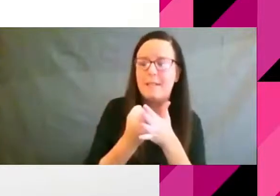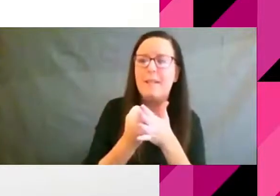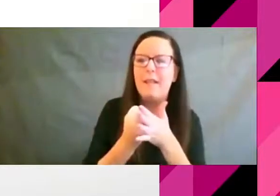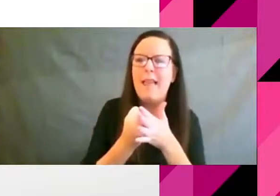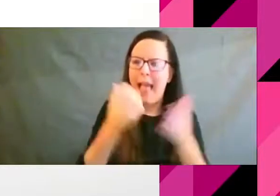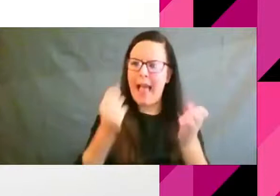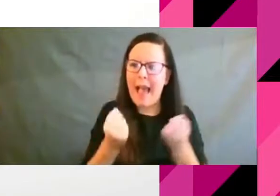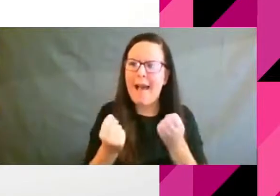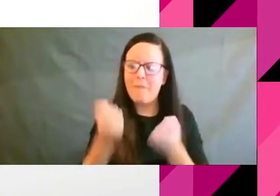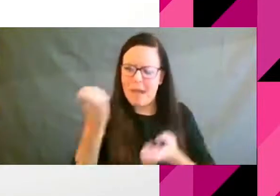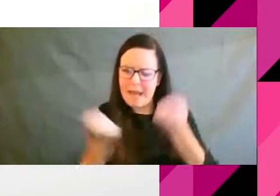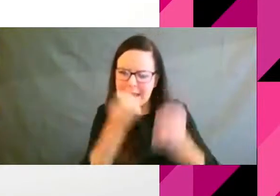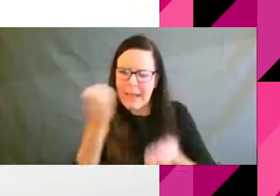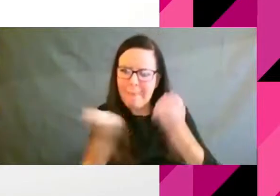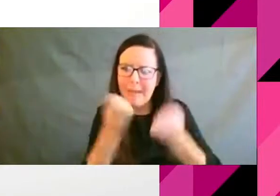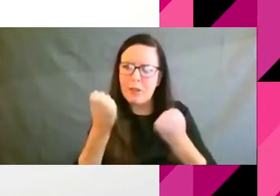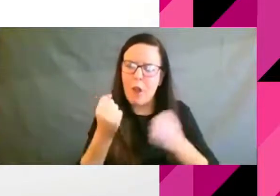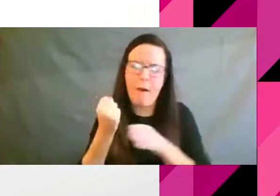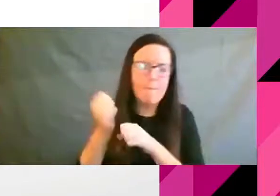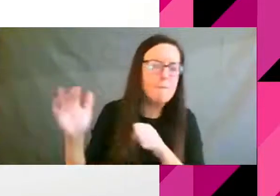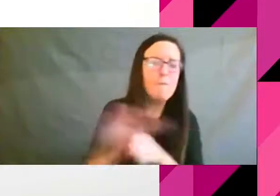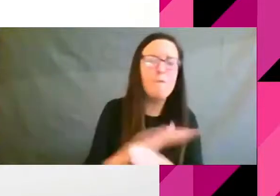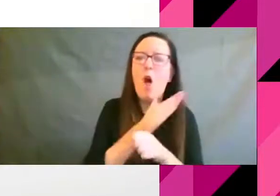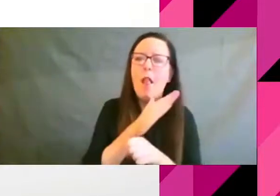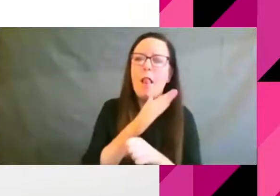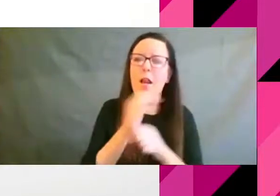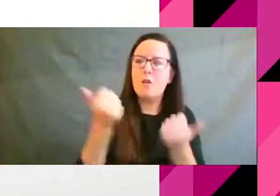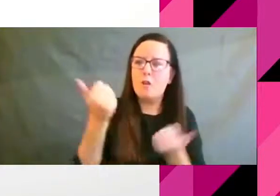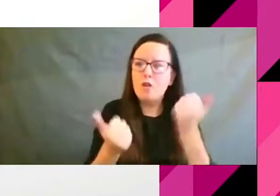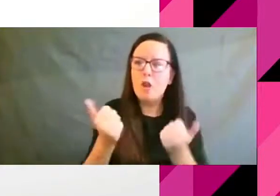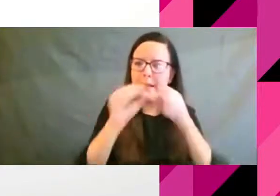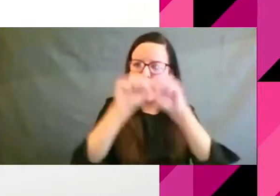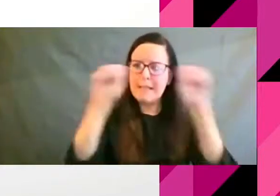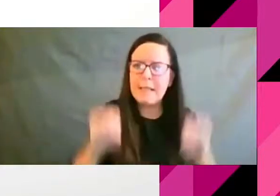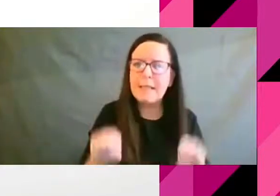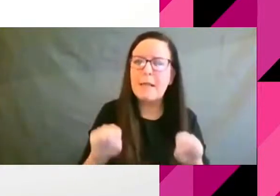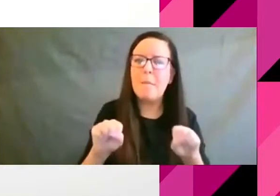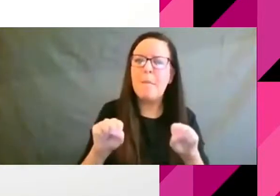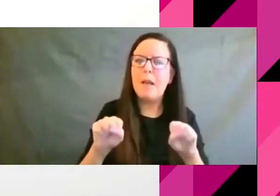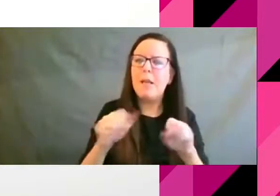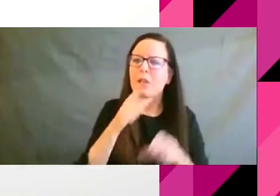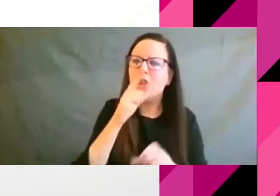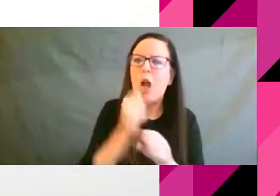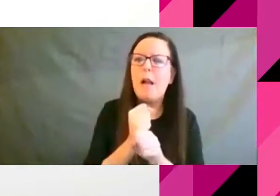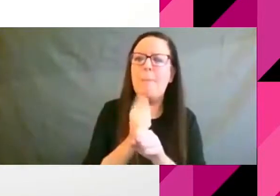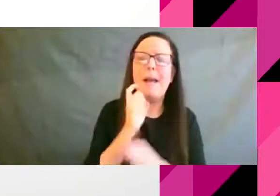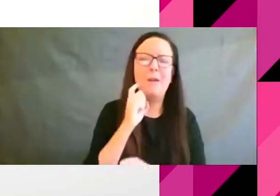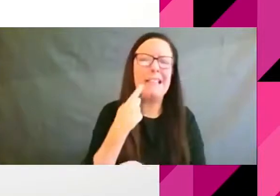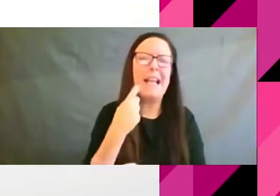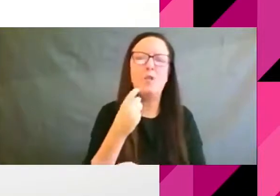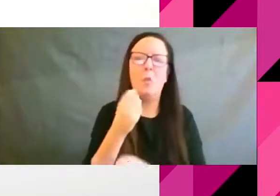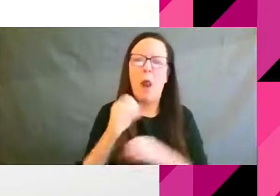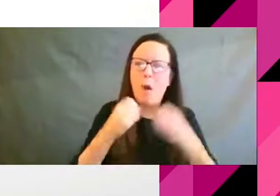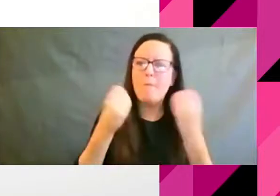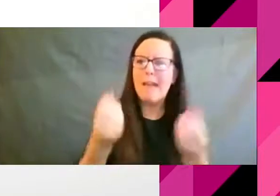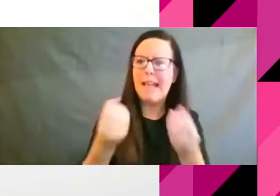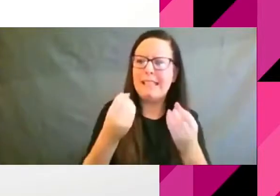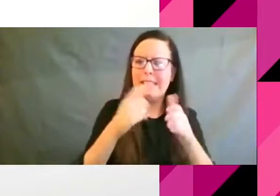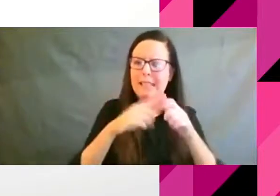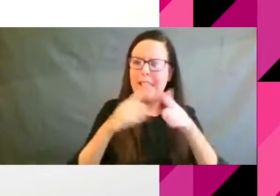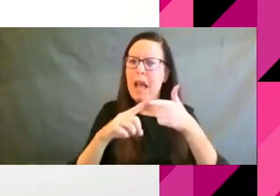examination of the entire criminal justice process around sexual offences, as it is encountered by victims and other vulnerable